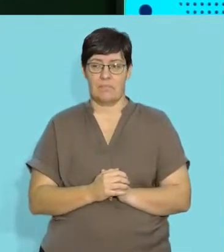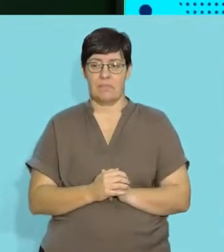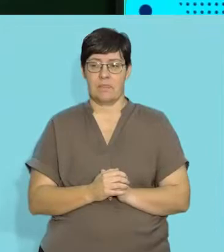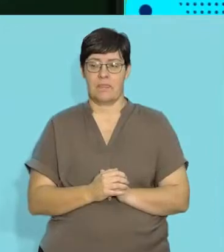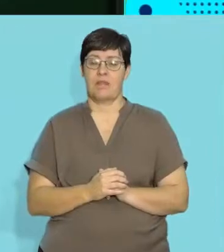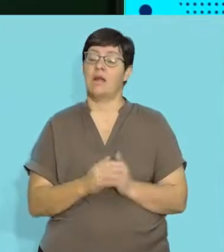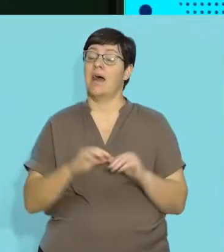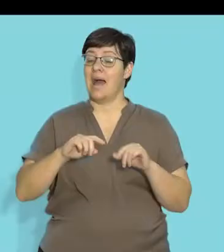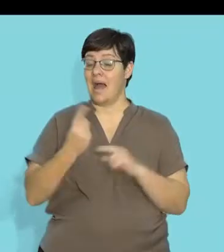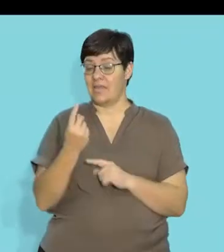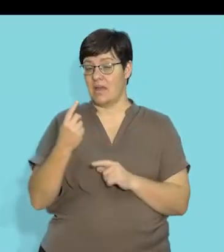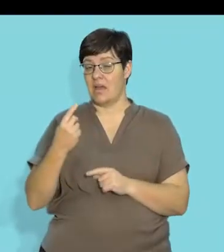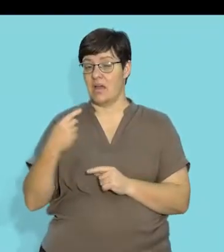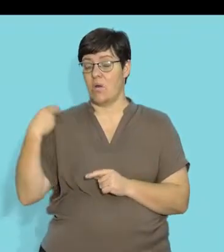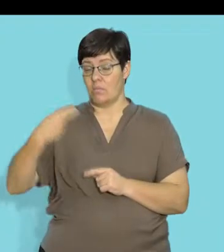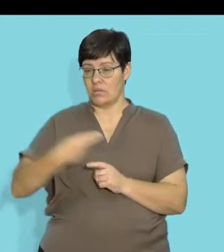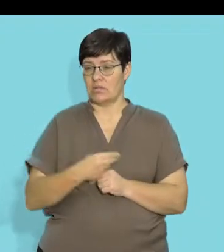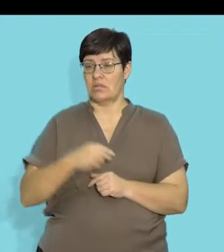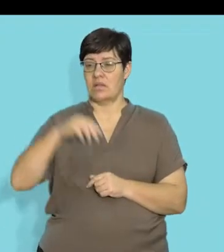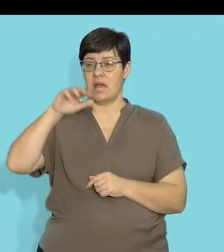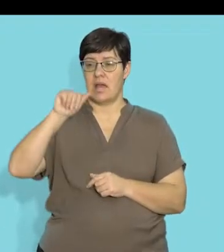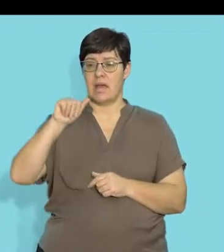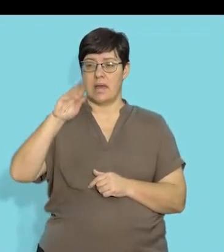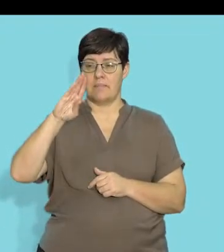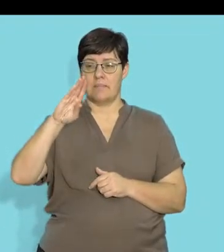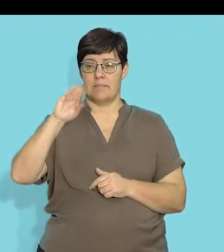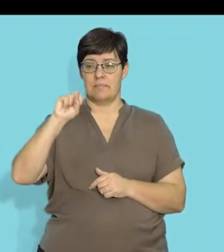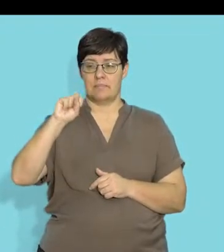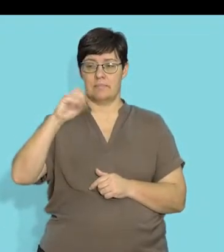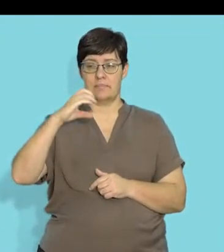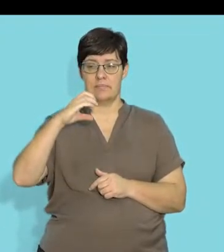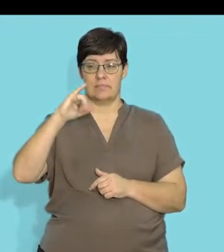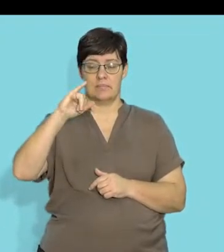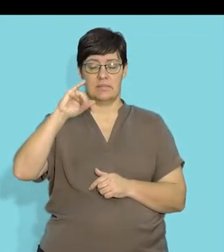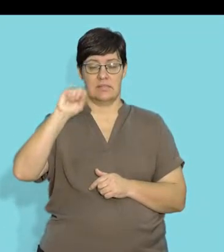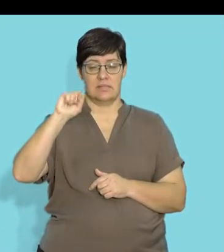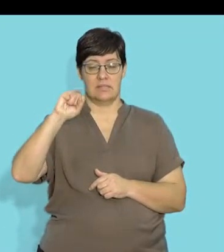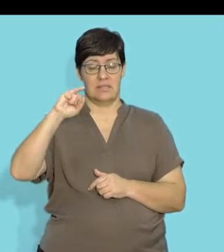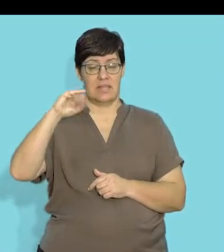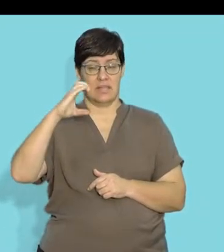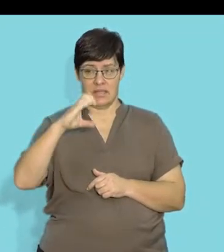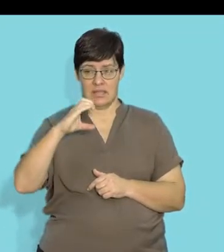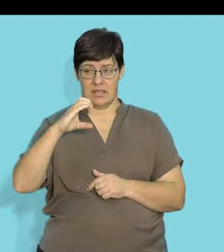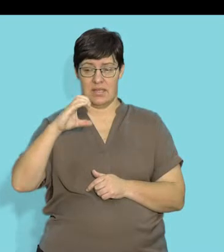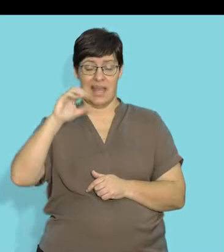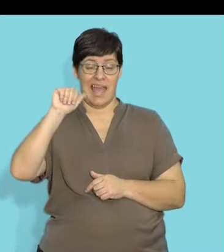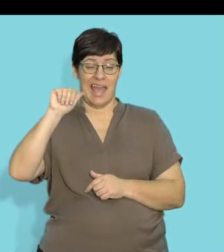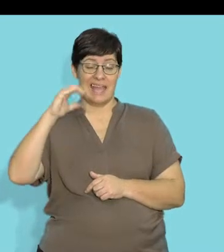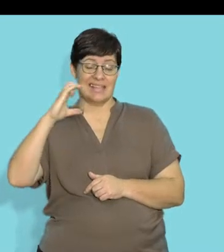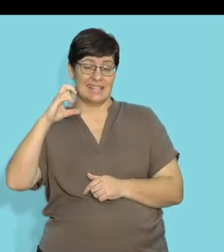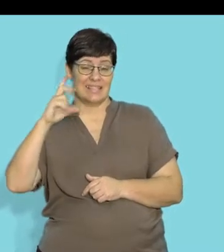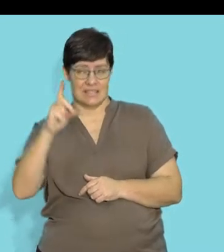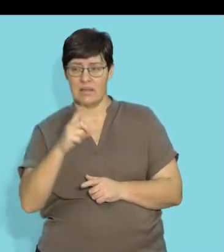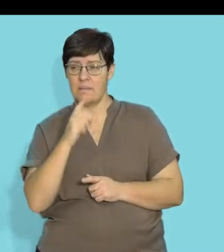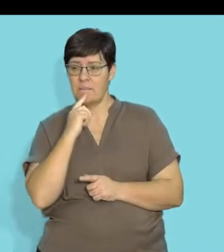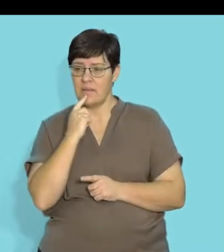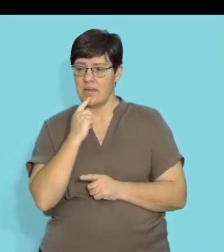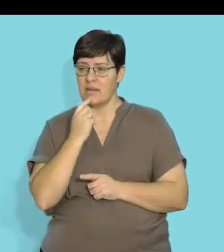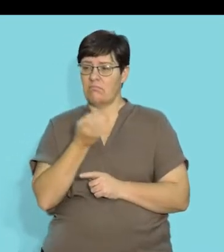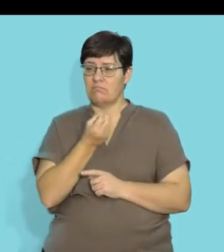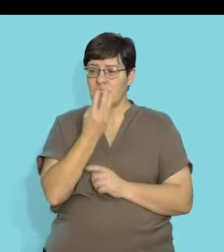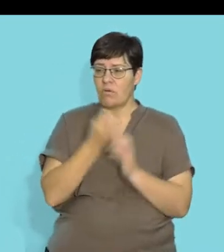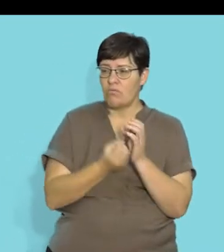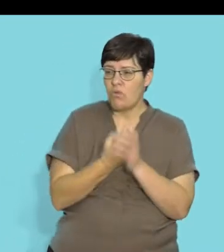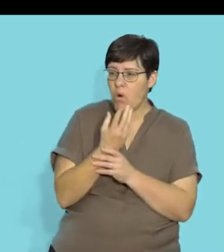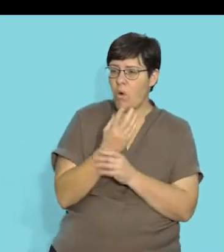that. Another hormone called abscisic acid, okay, and this is a hormone that inhibits the growth of apical